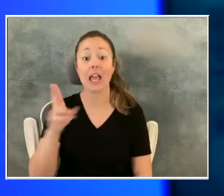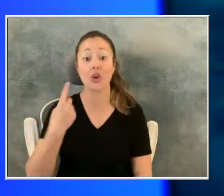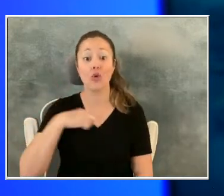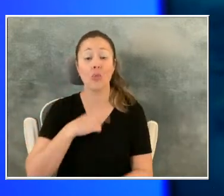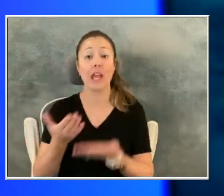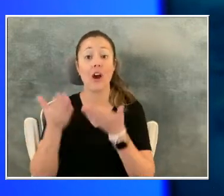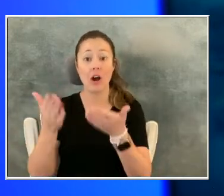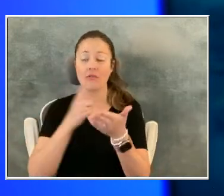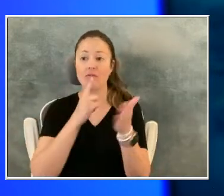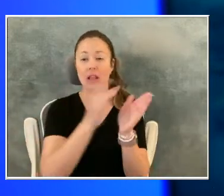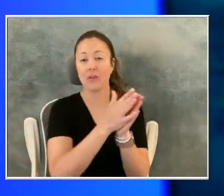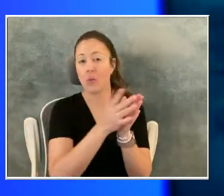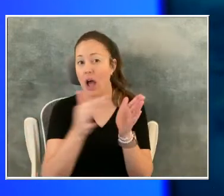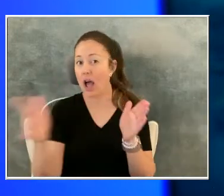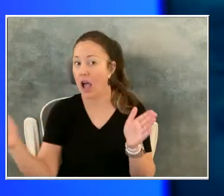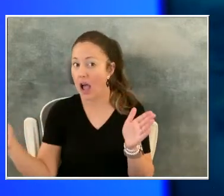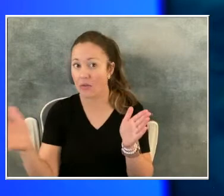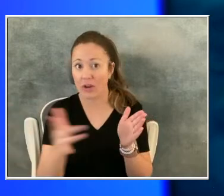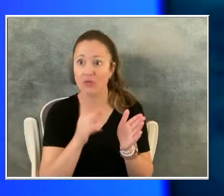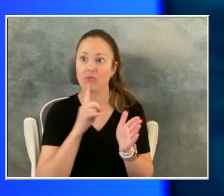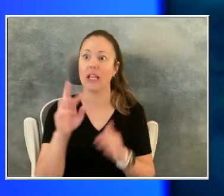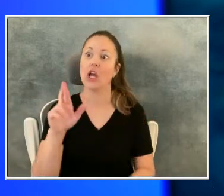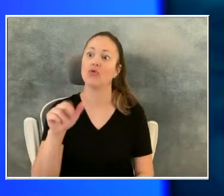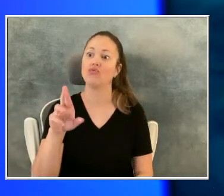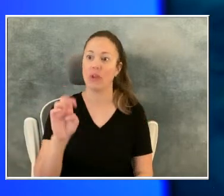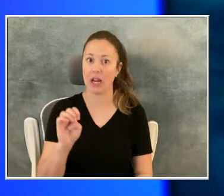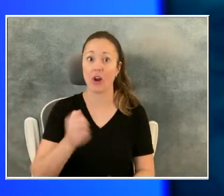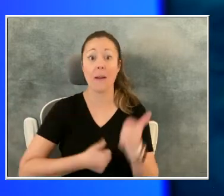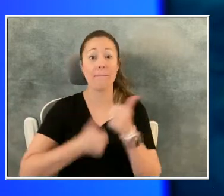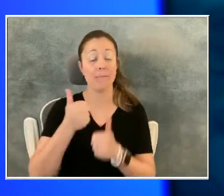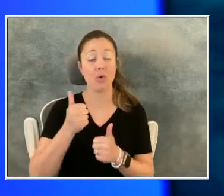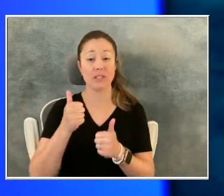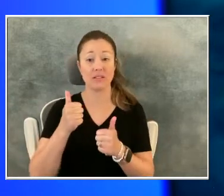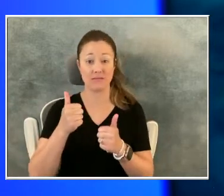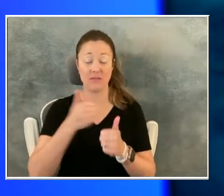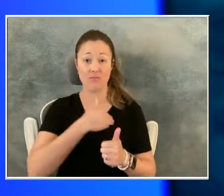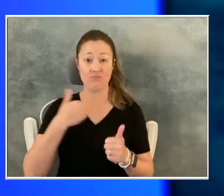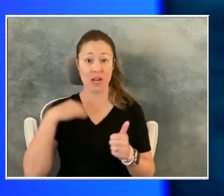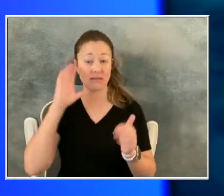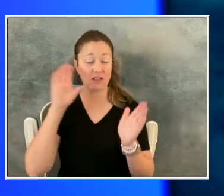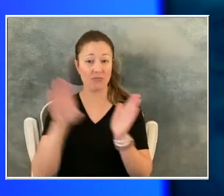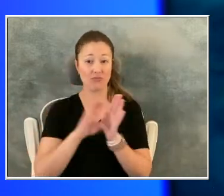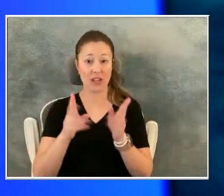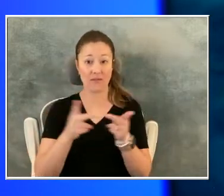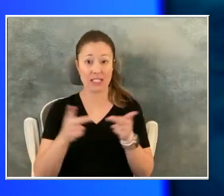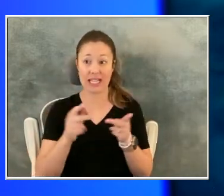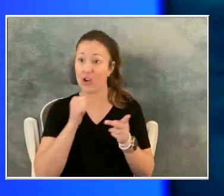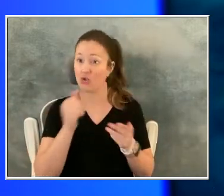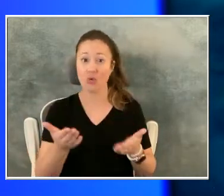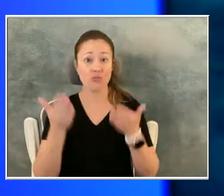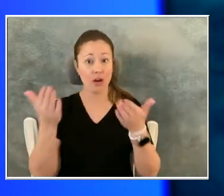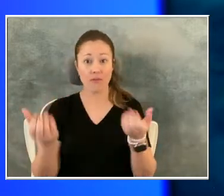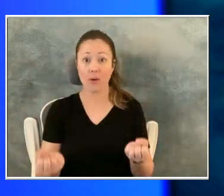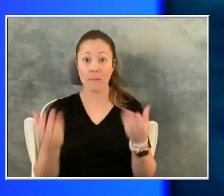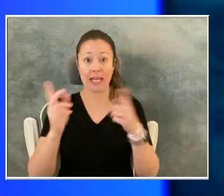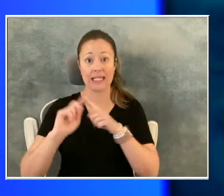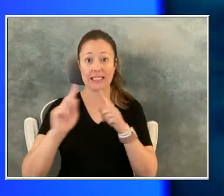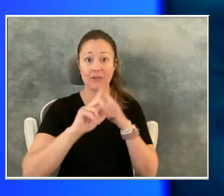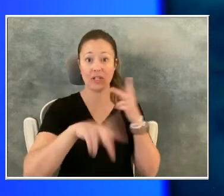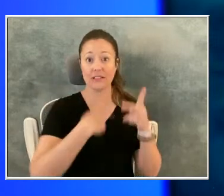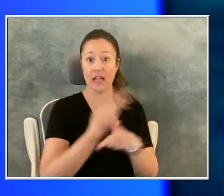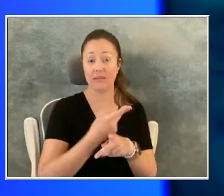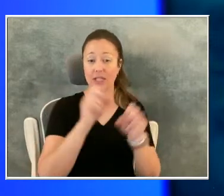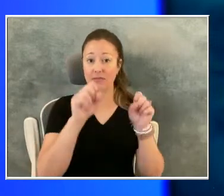wide range, and that's pretty rare. Most breast imaging facilities don't offer multiple different types of screening tests for dense breast